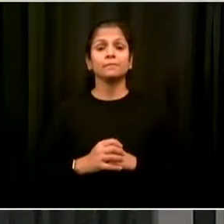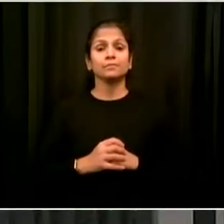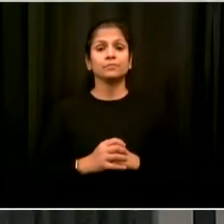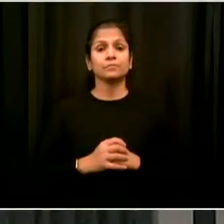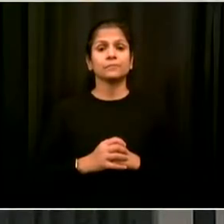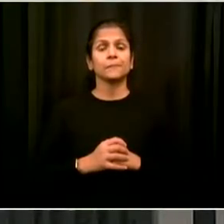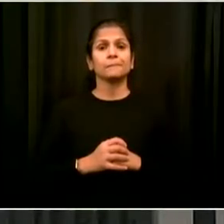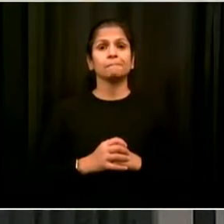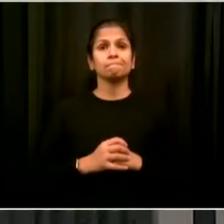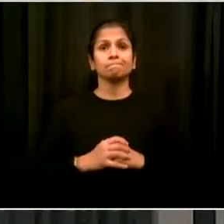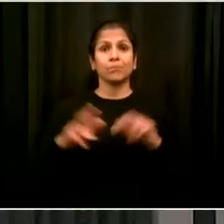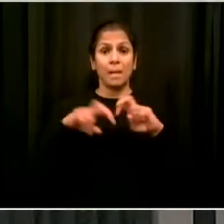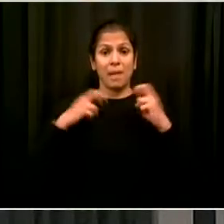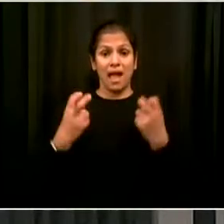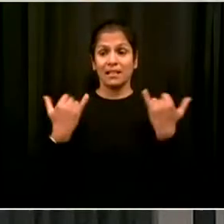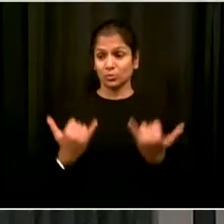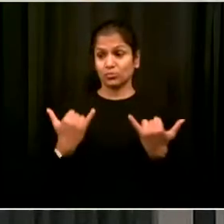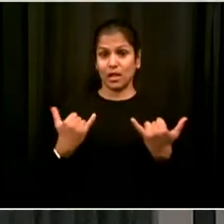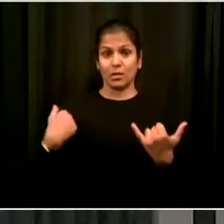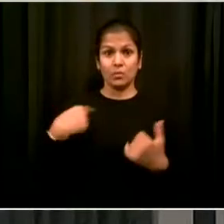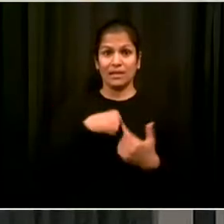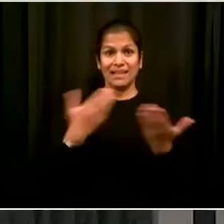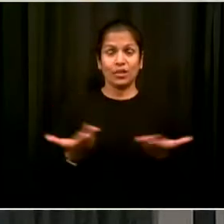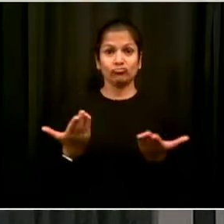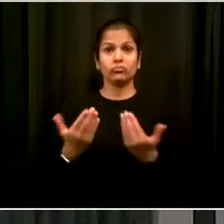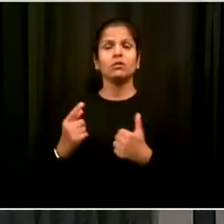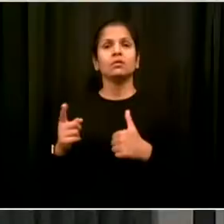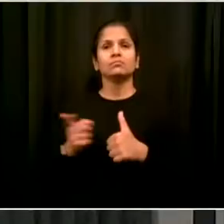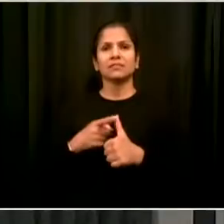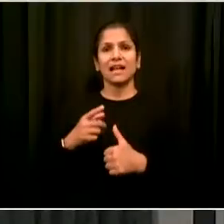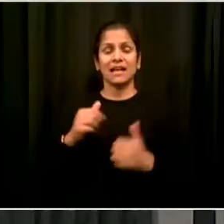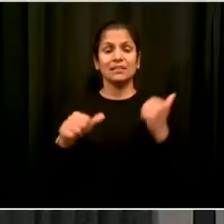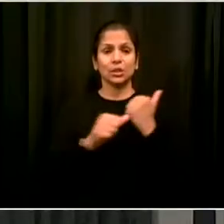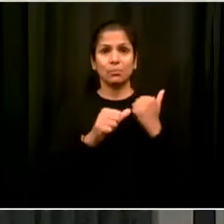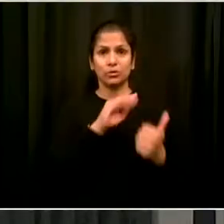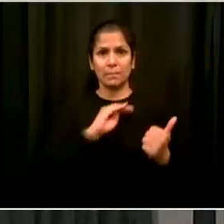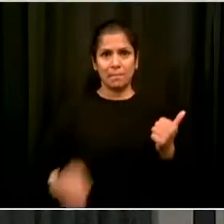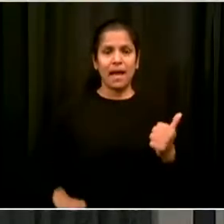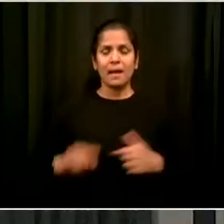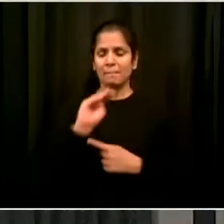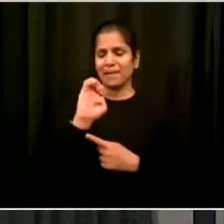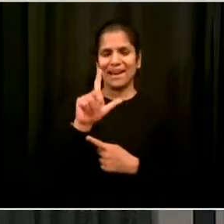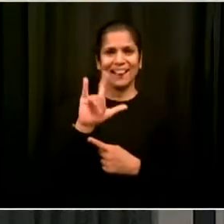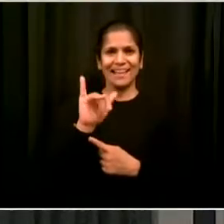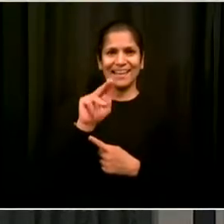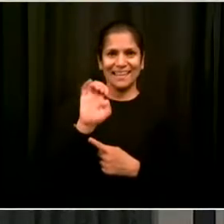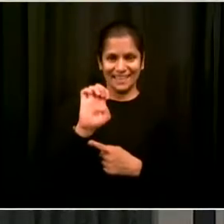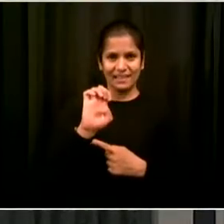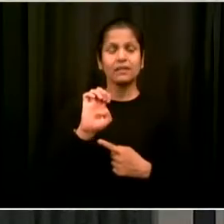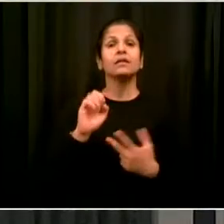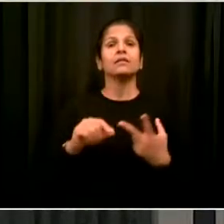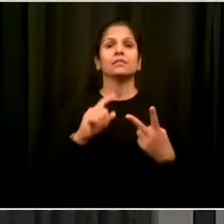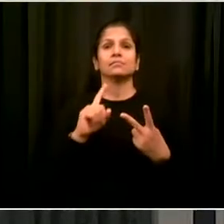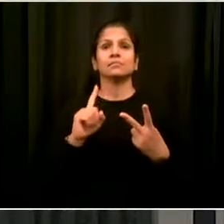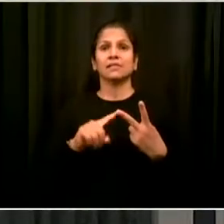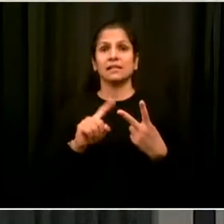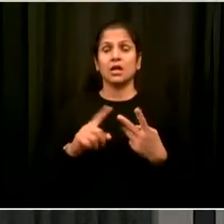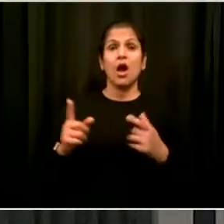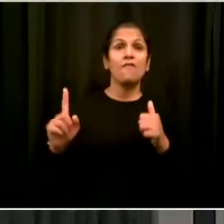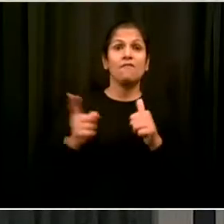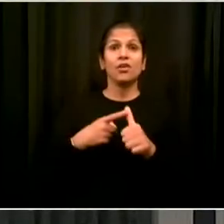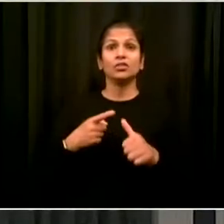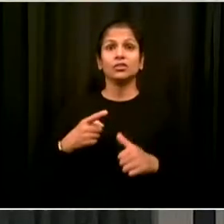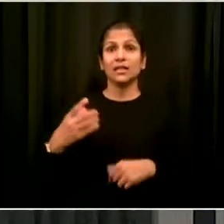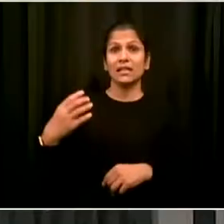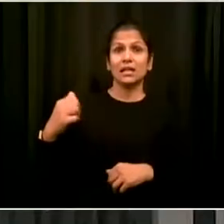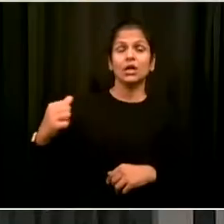begin our Q&A. With us today is Deputy Mayor Melanie Hartzog, First Deputy Commissioner Torian Easterling, Executive